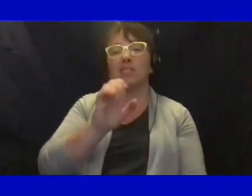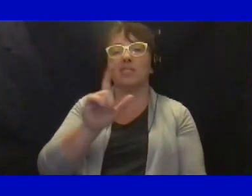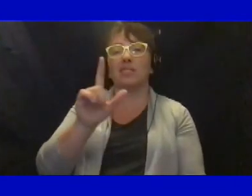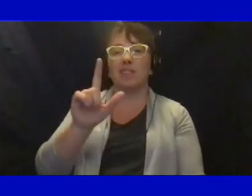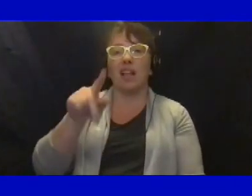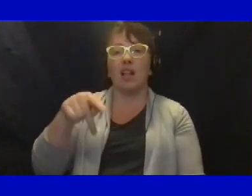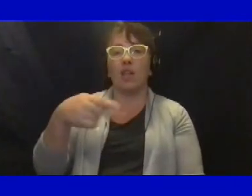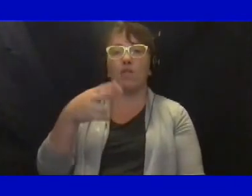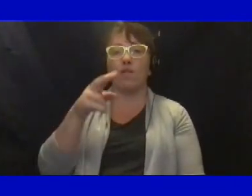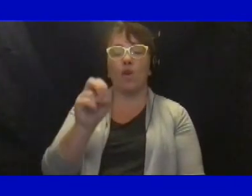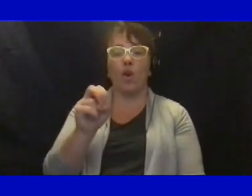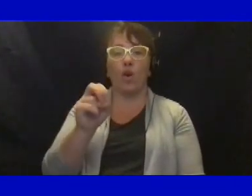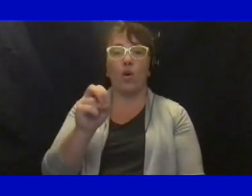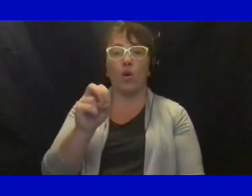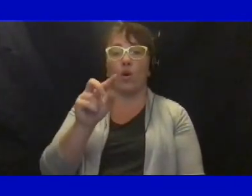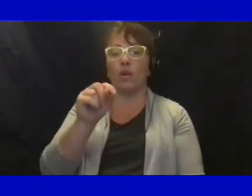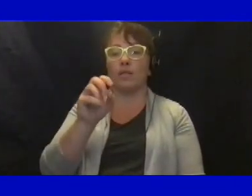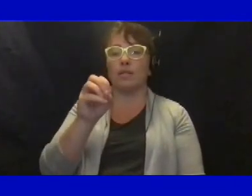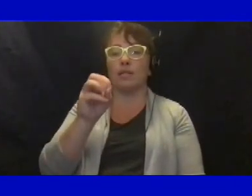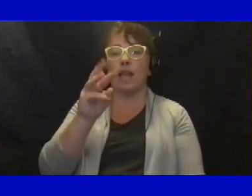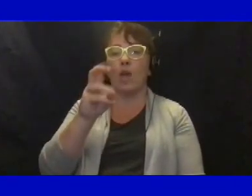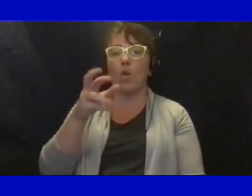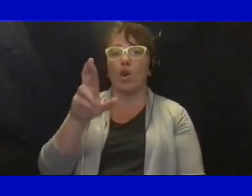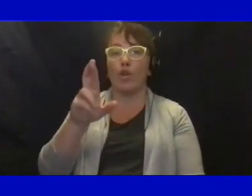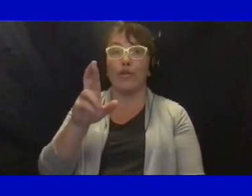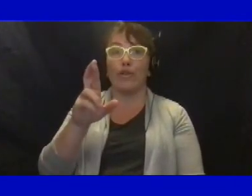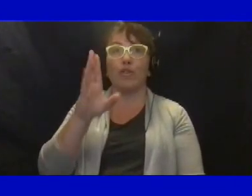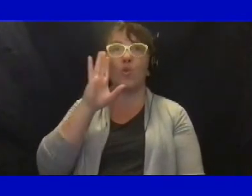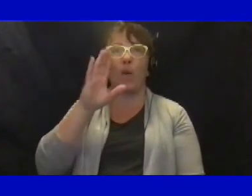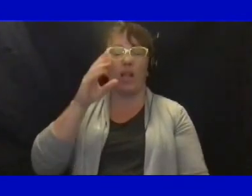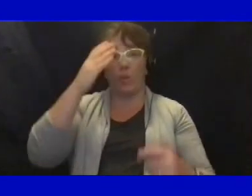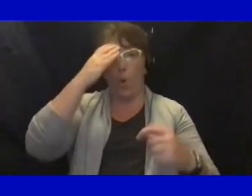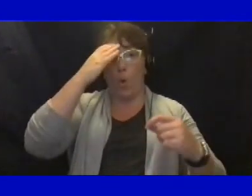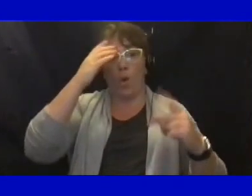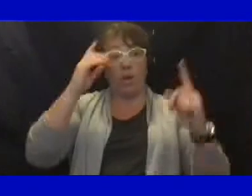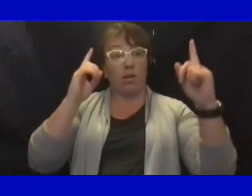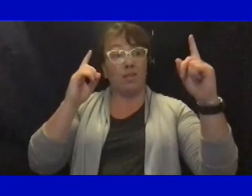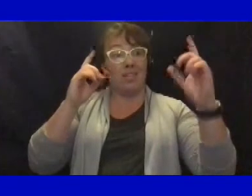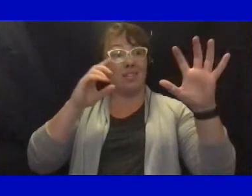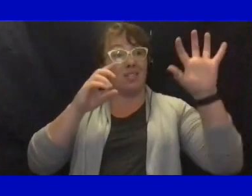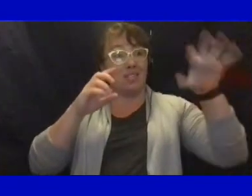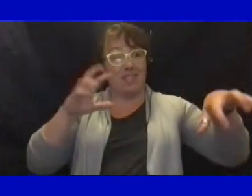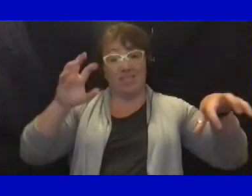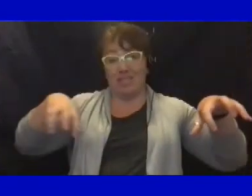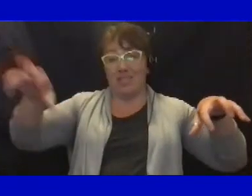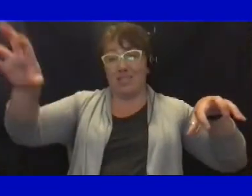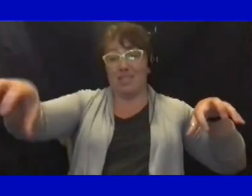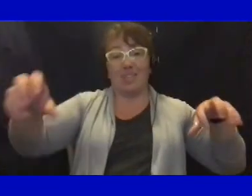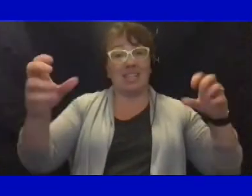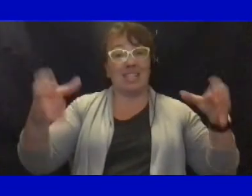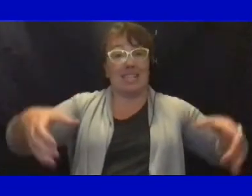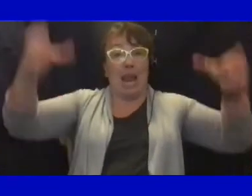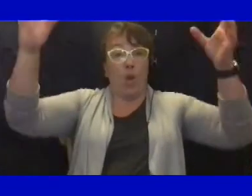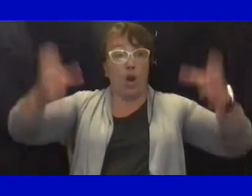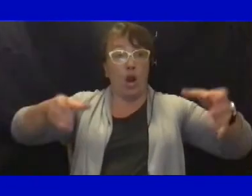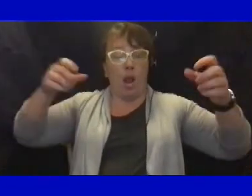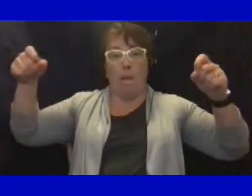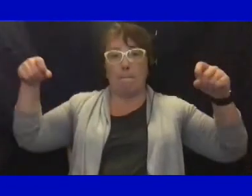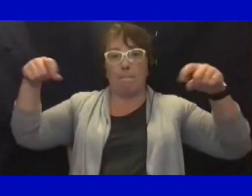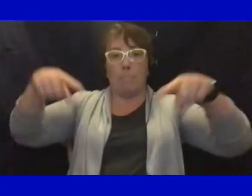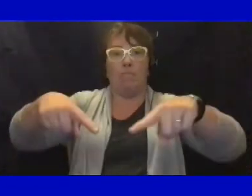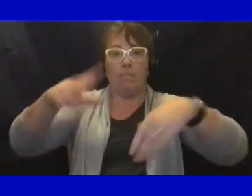Palm Springs or Victorville. It should be just going to that area if that's the area we're concerned about. Our message looks like